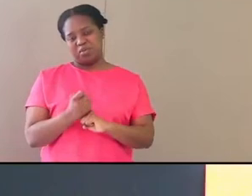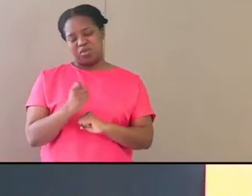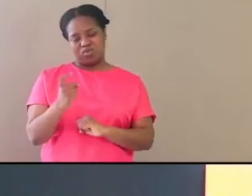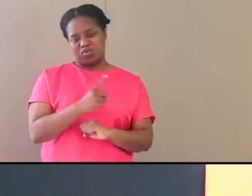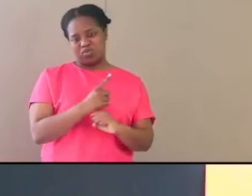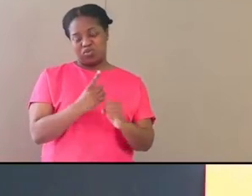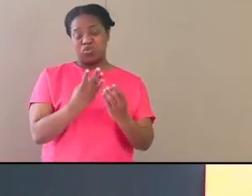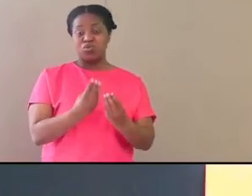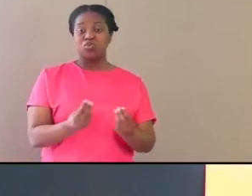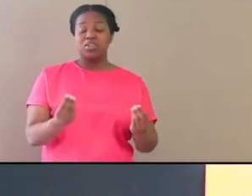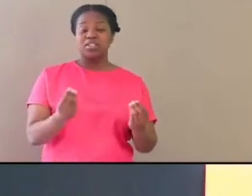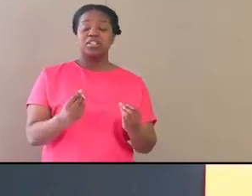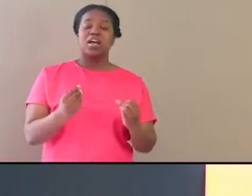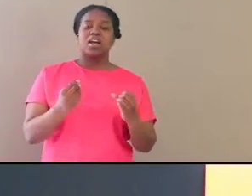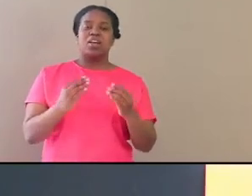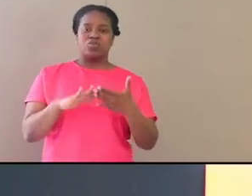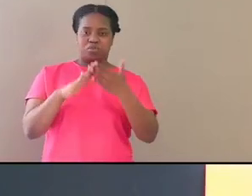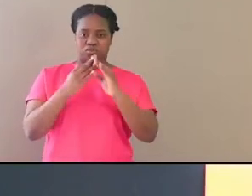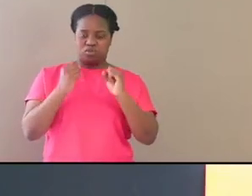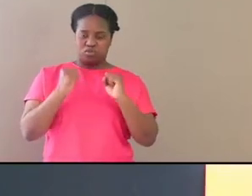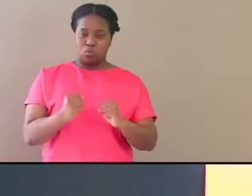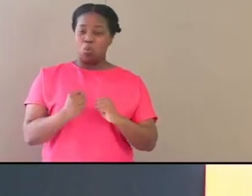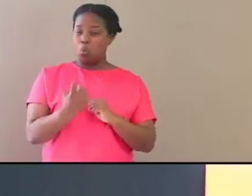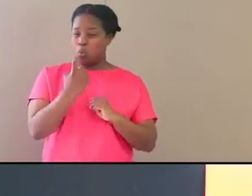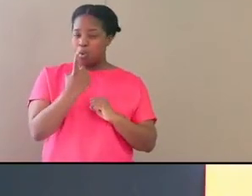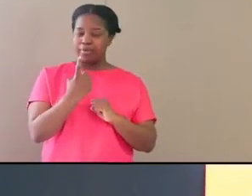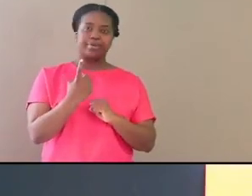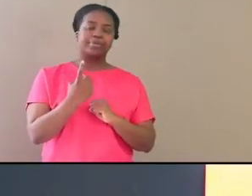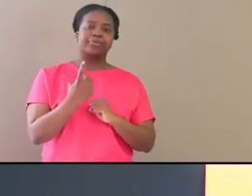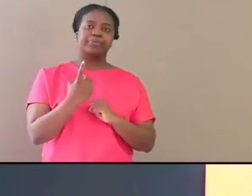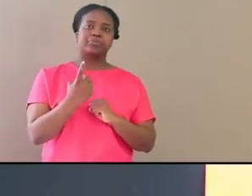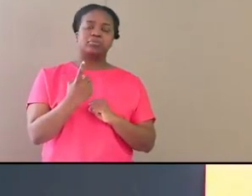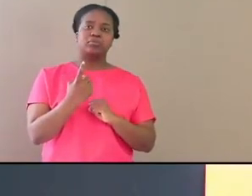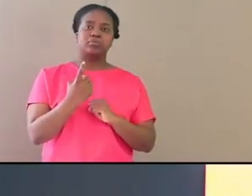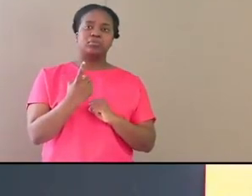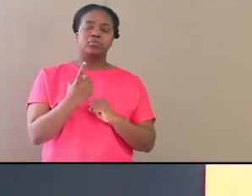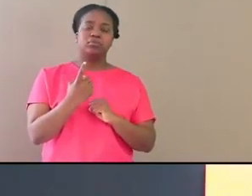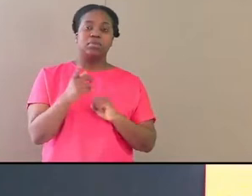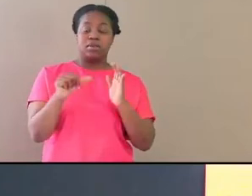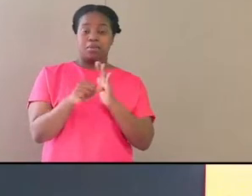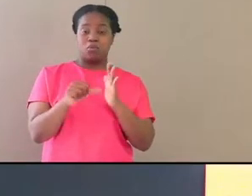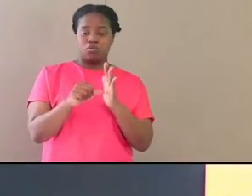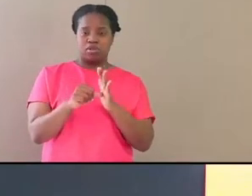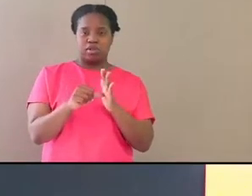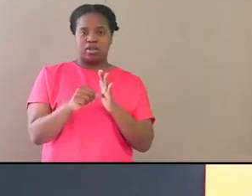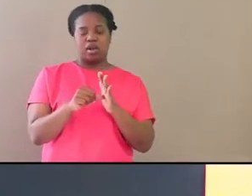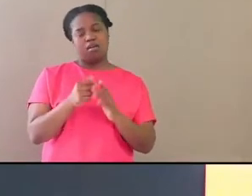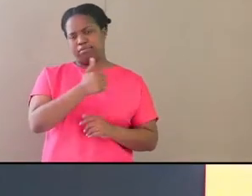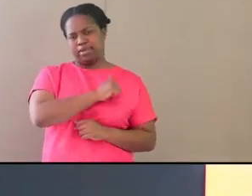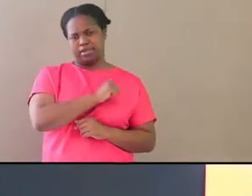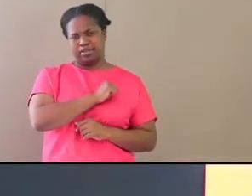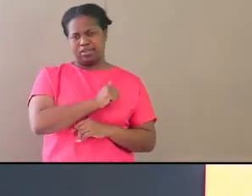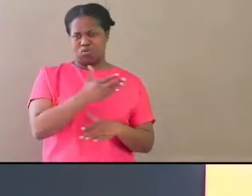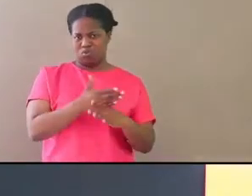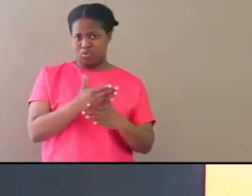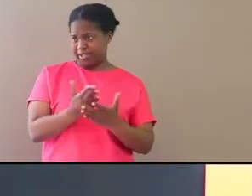children and strong communities and one, continue to be privileged to work with